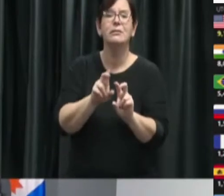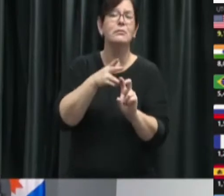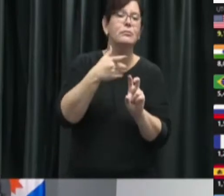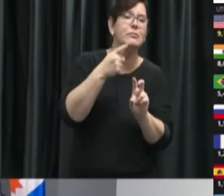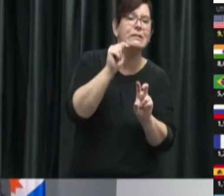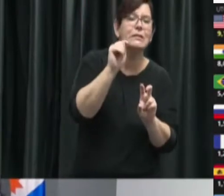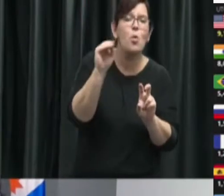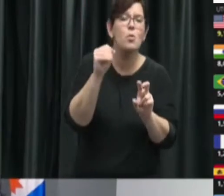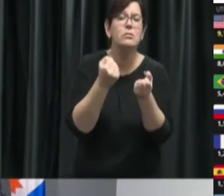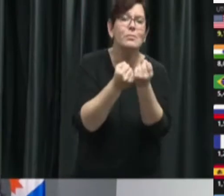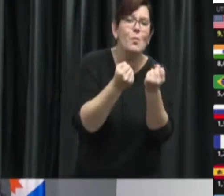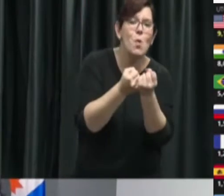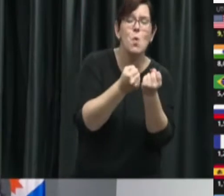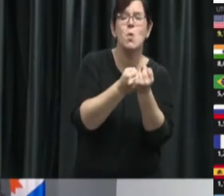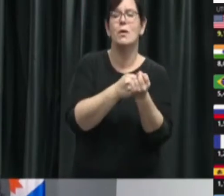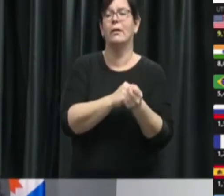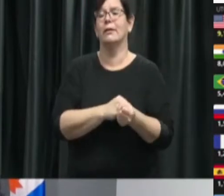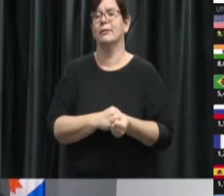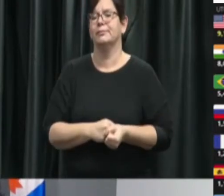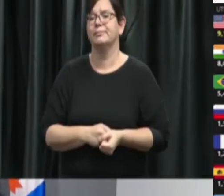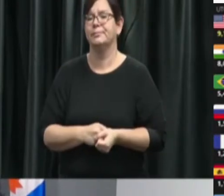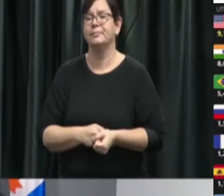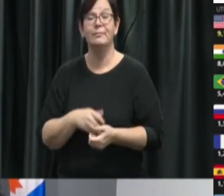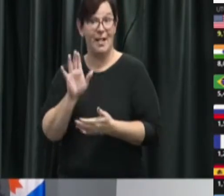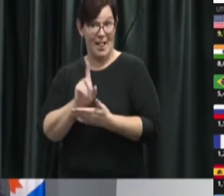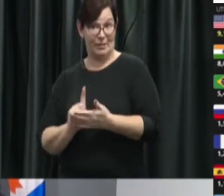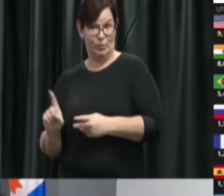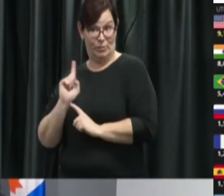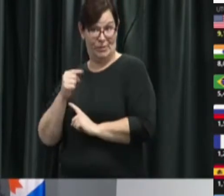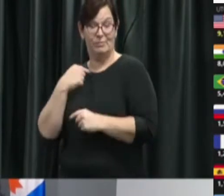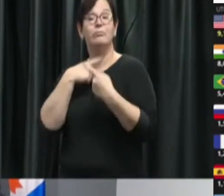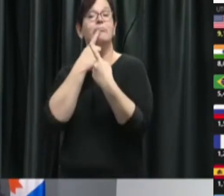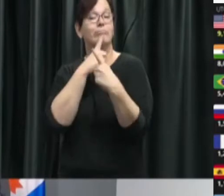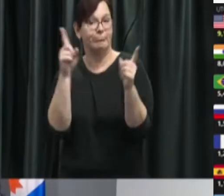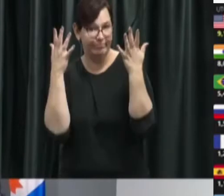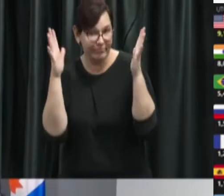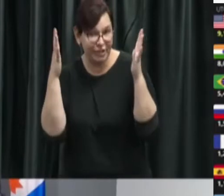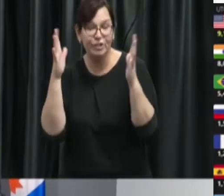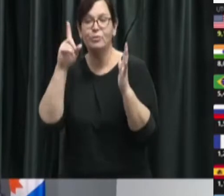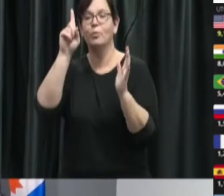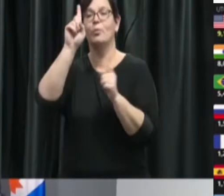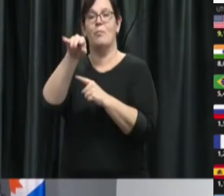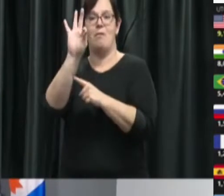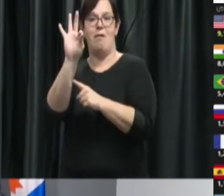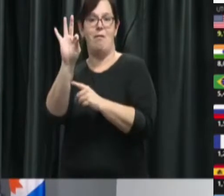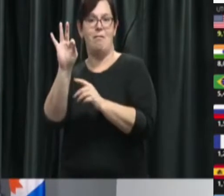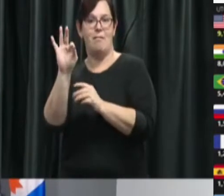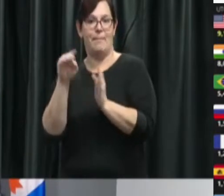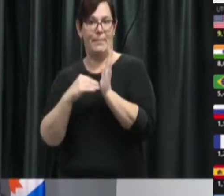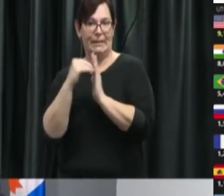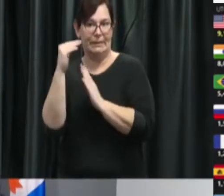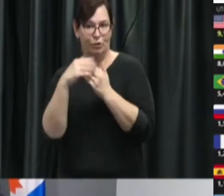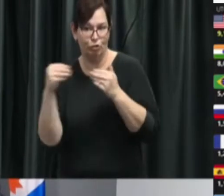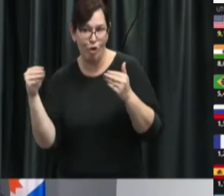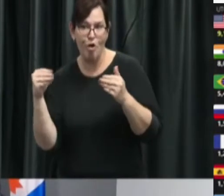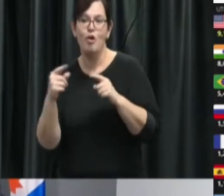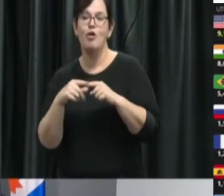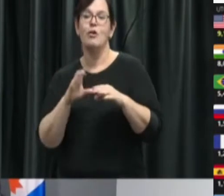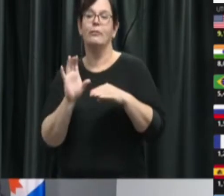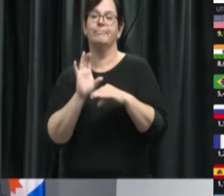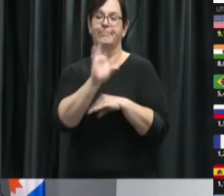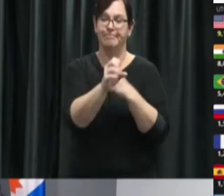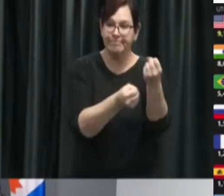last week we announced $1.9 million in funding through our TO Supports program to help several community-based agencies